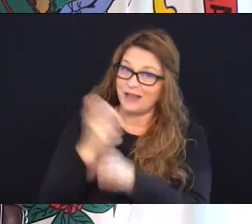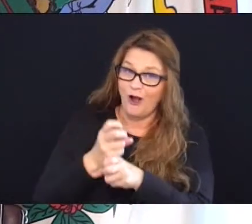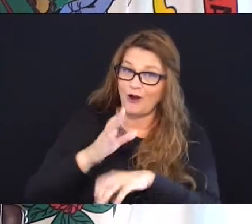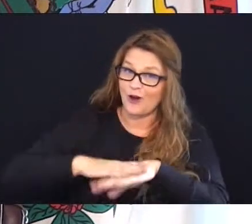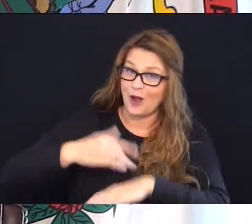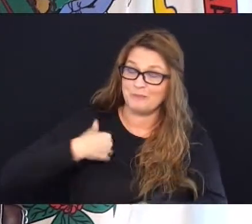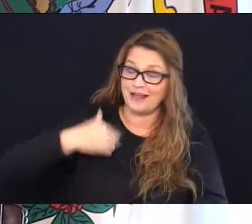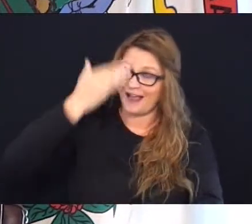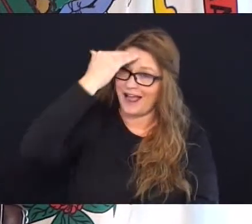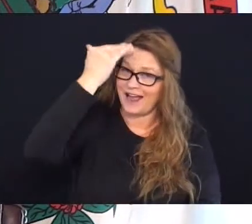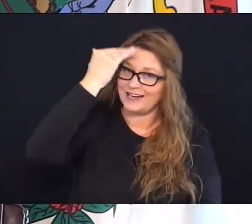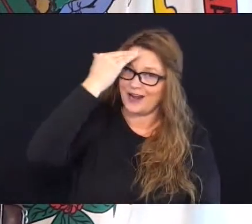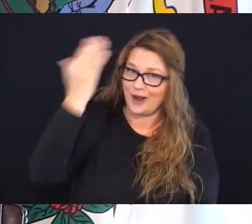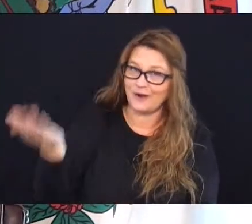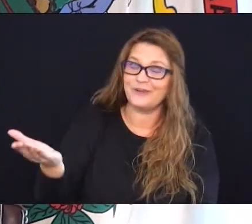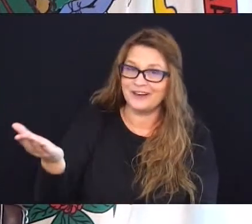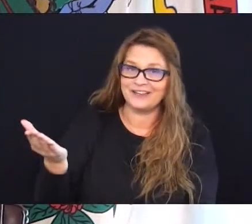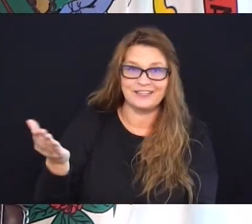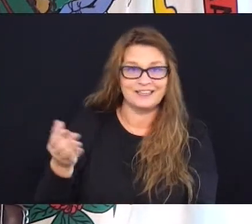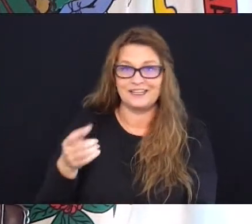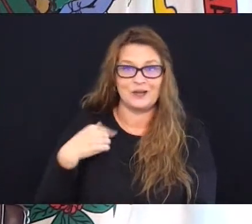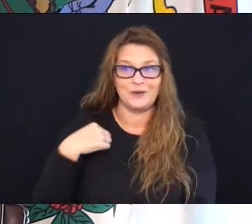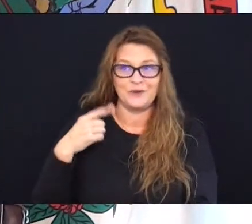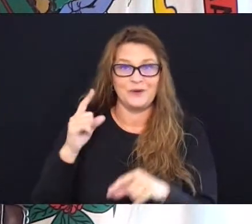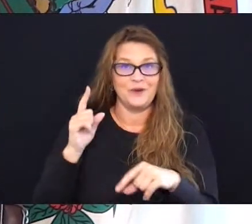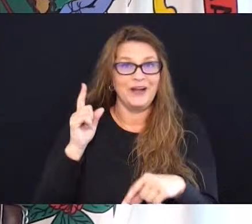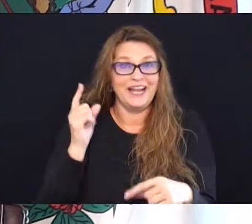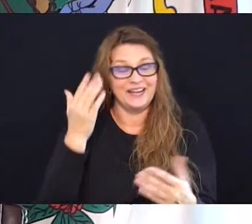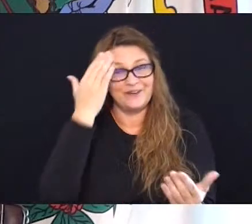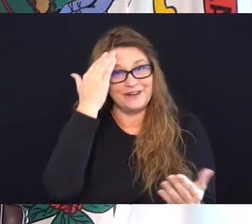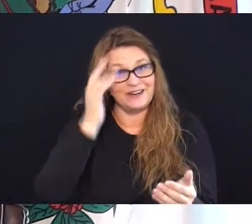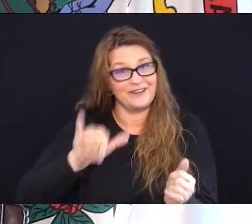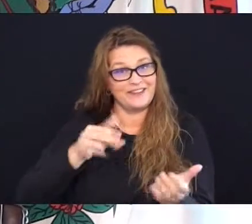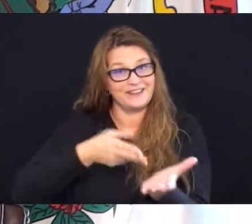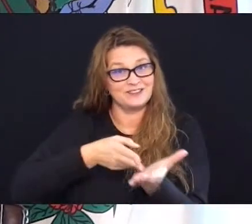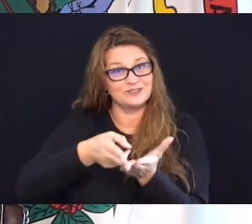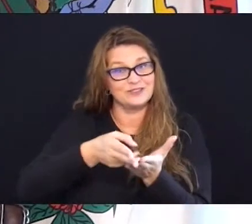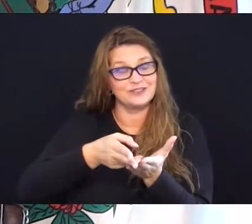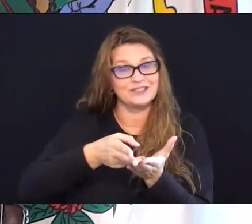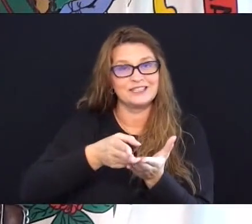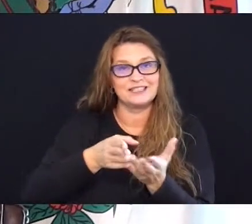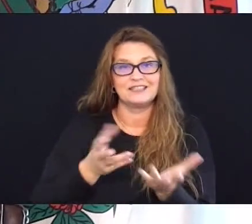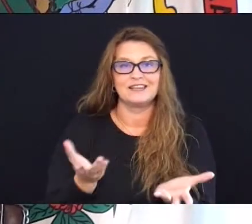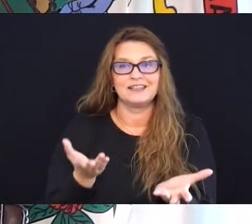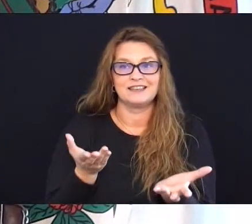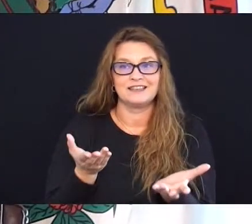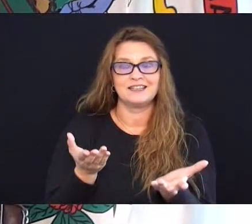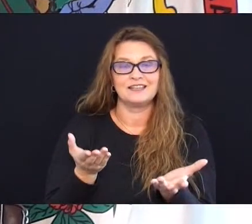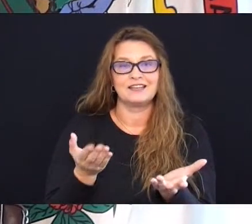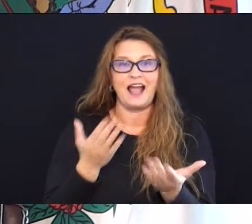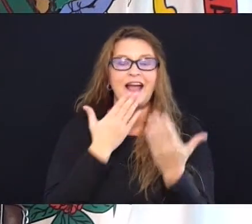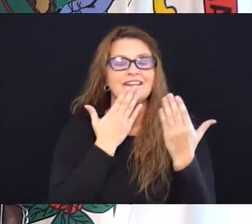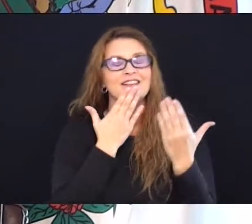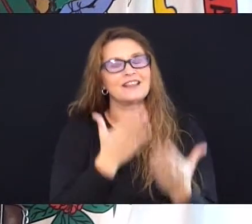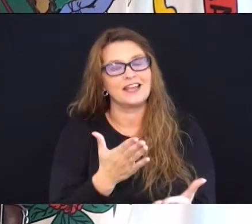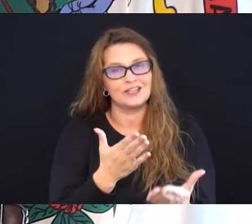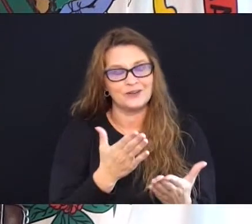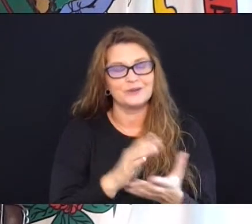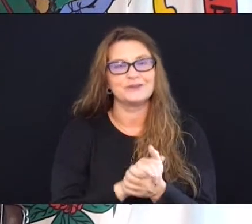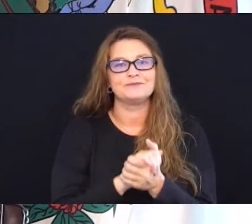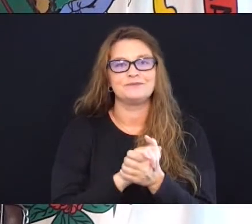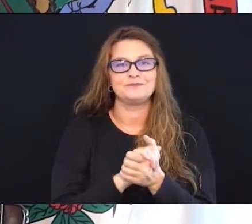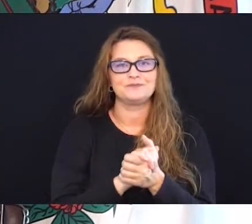you have been. You haven't let anybody down on that. I'll promise you that. But nevertheless, I thank you. And from the